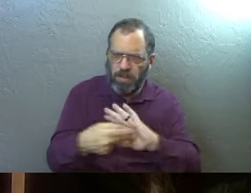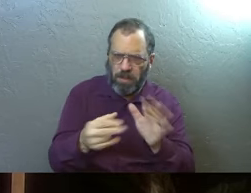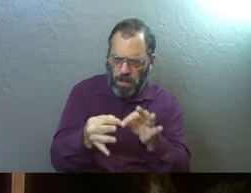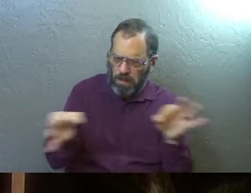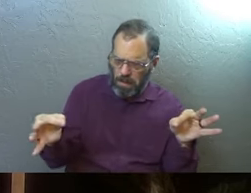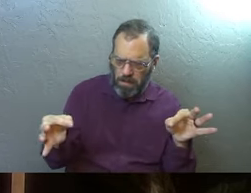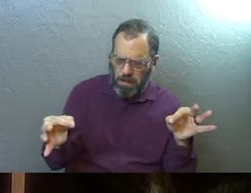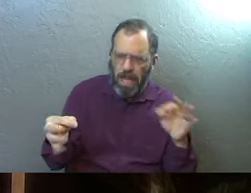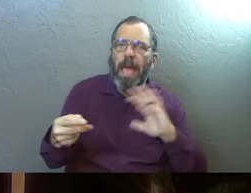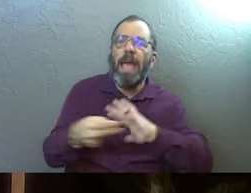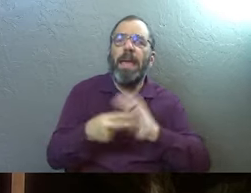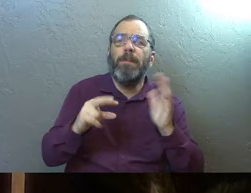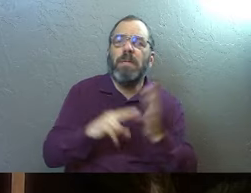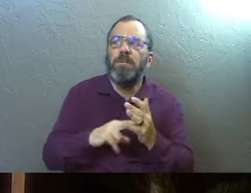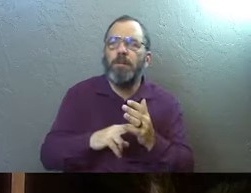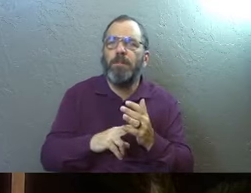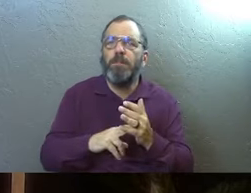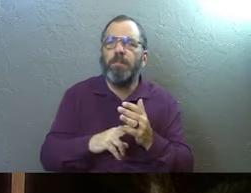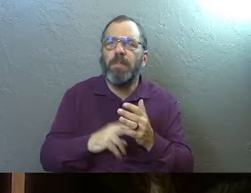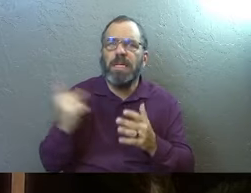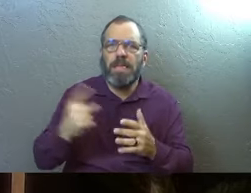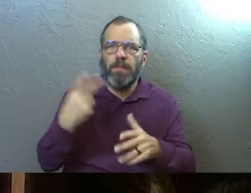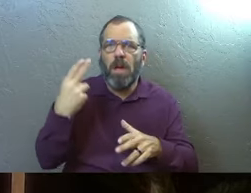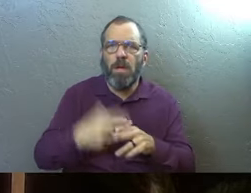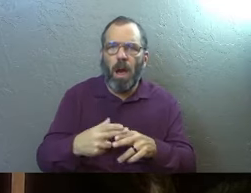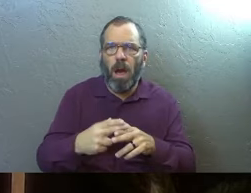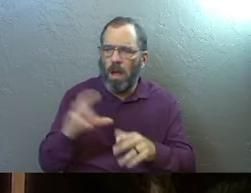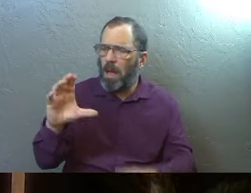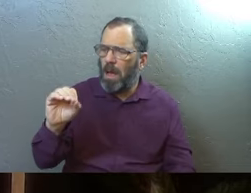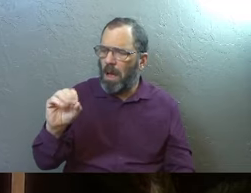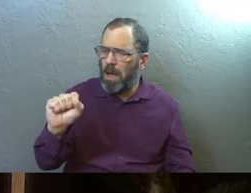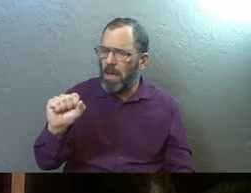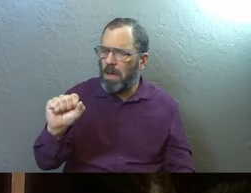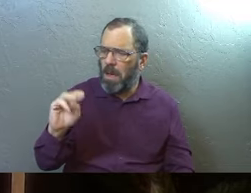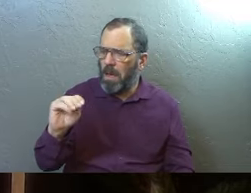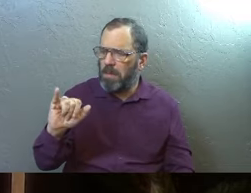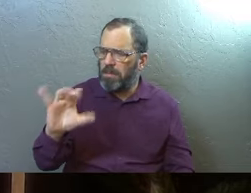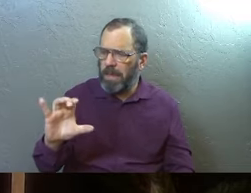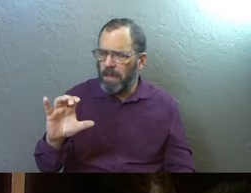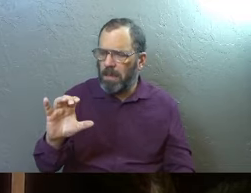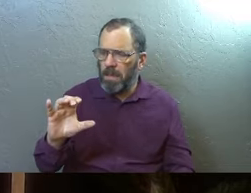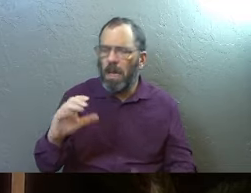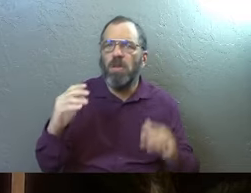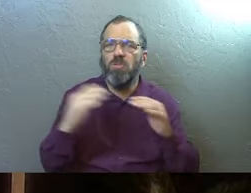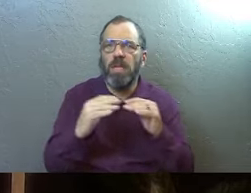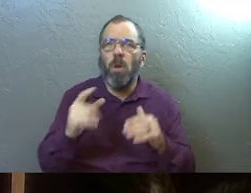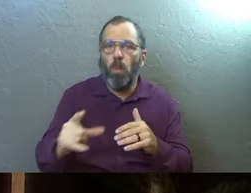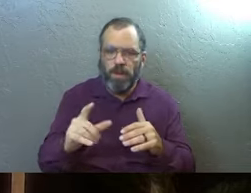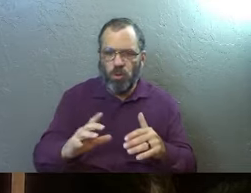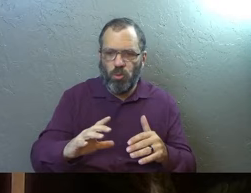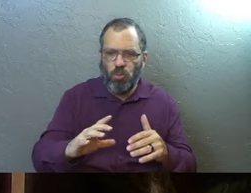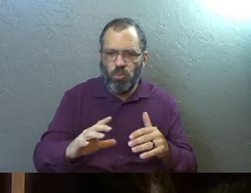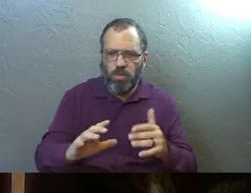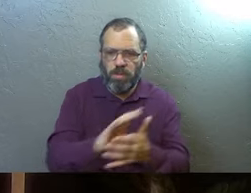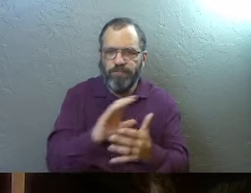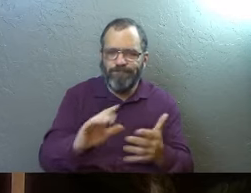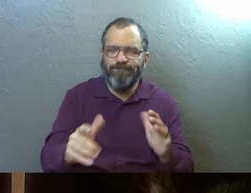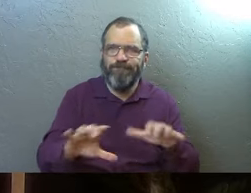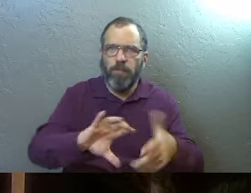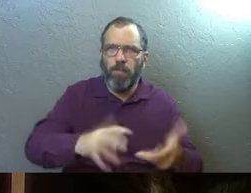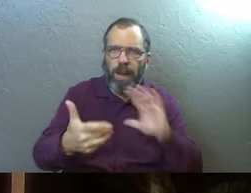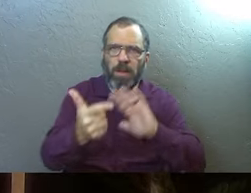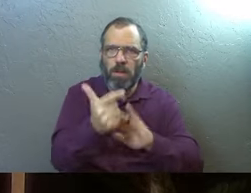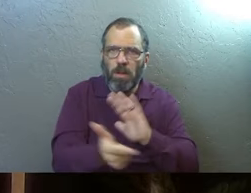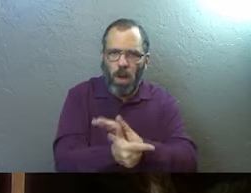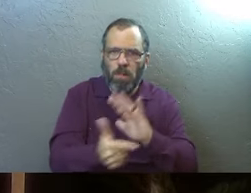saying? That language is saying that there is something called cosmic justice. And when you offend justice, you